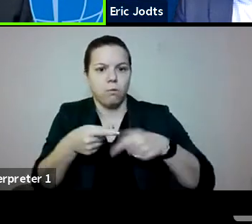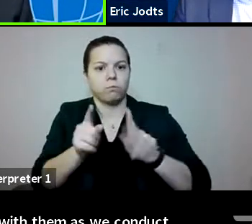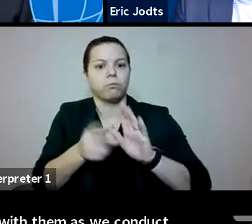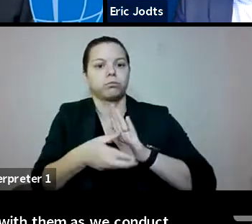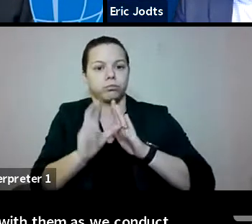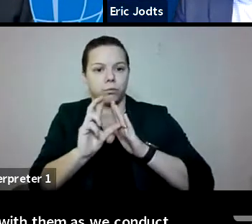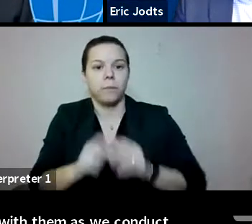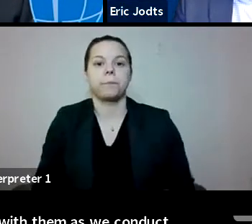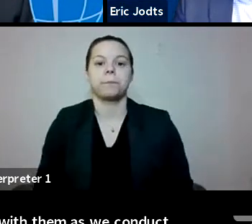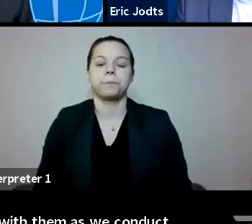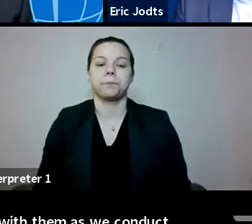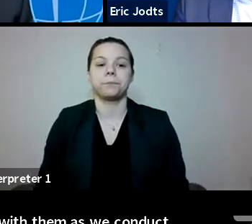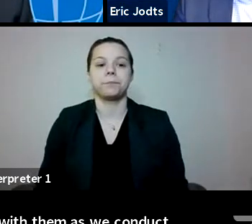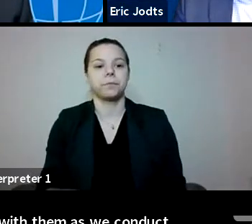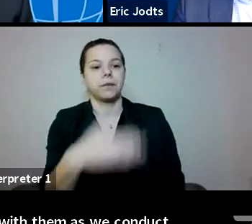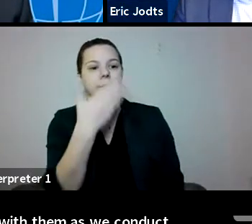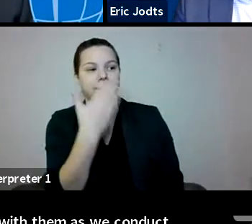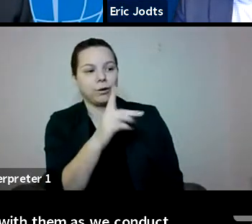Thanks, Don.